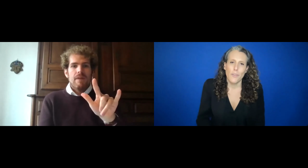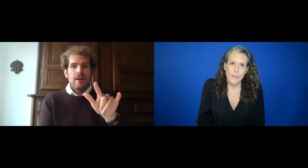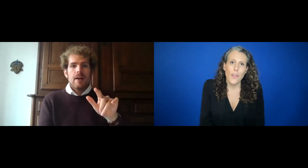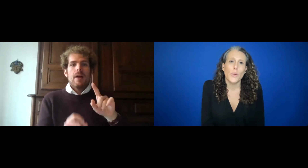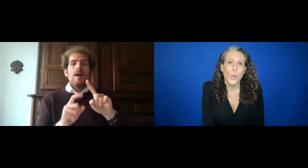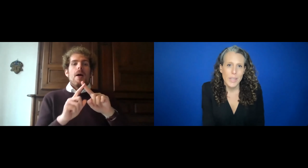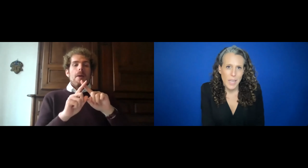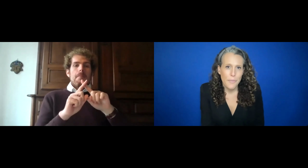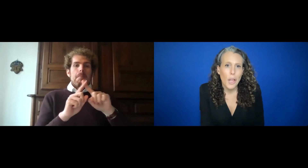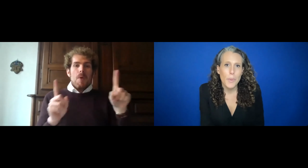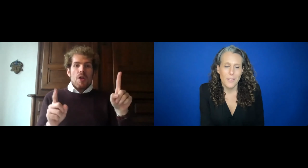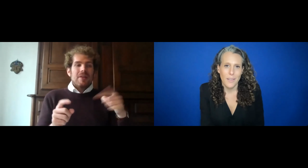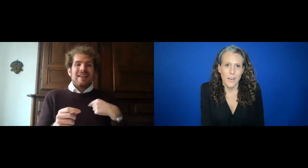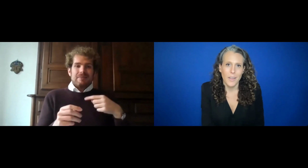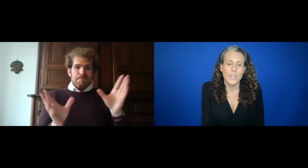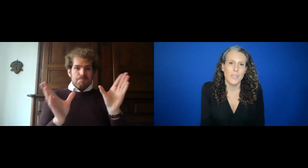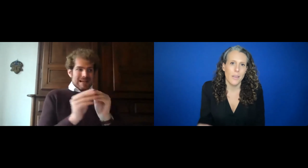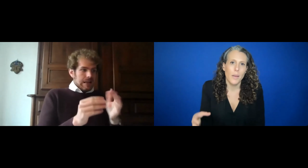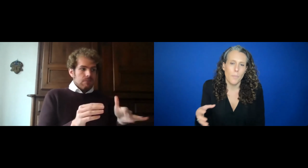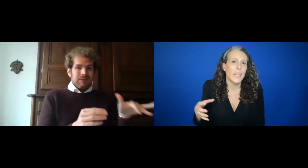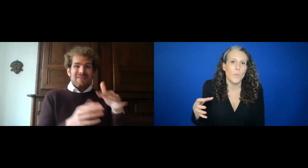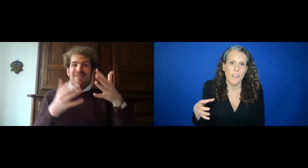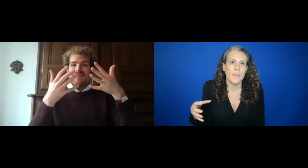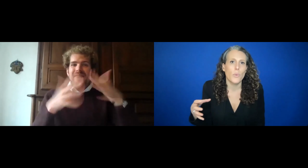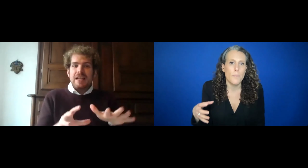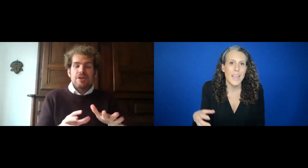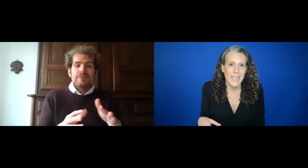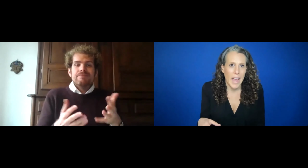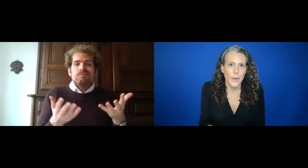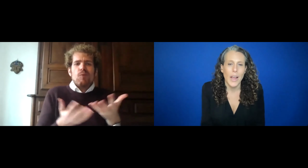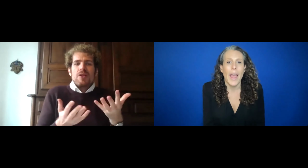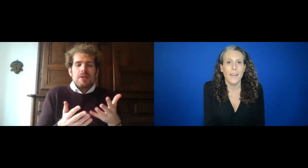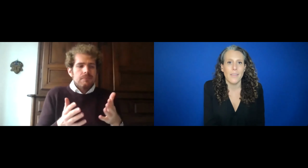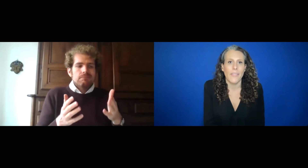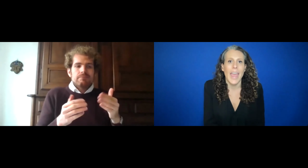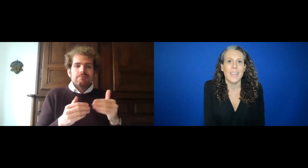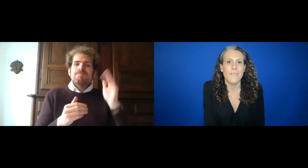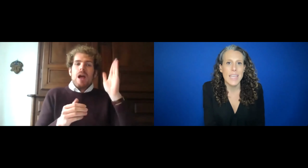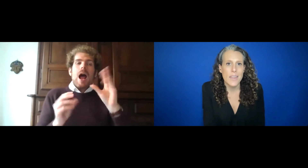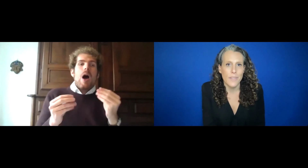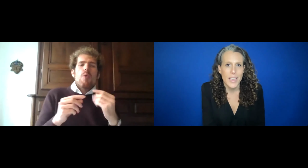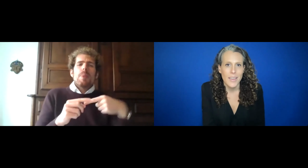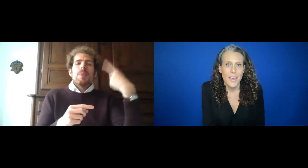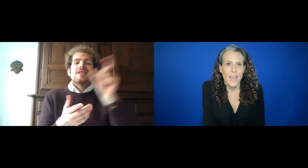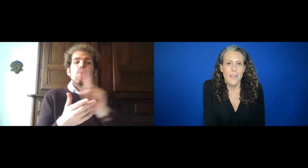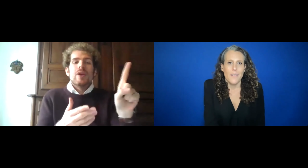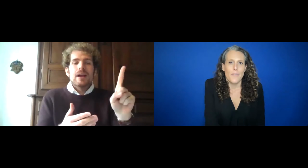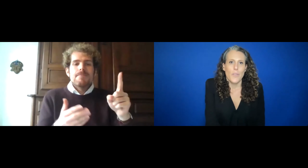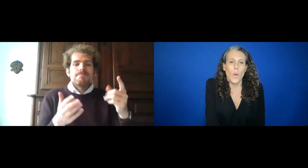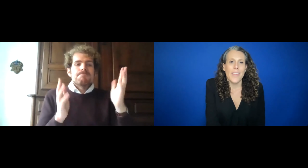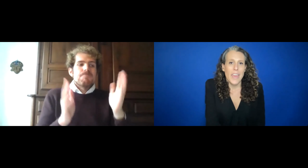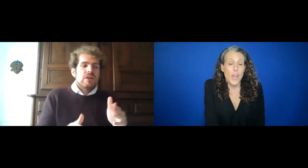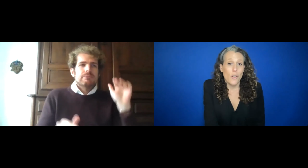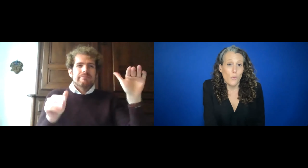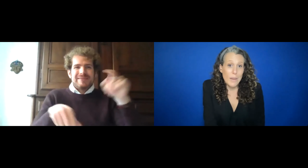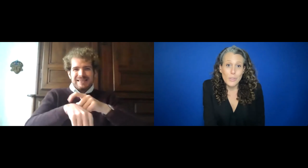my grandfather would go to the deaf club, which is a place where deaf people would meet and gather. Now at the end of the evening, the